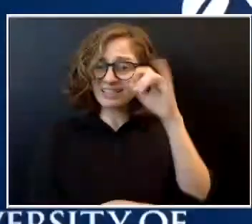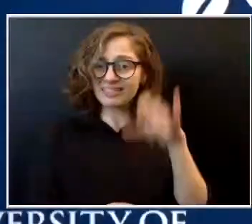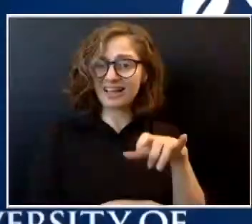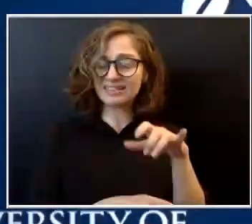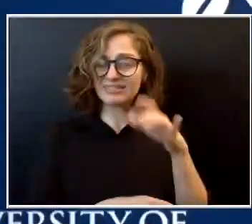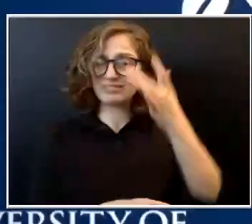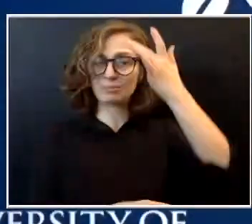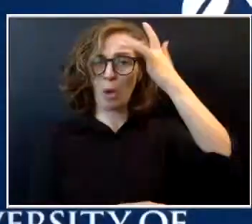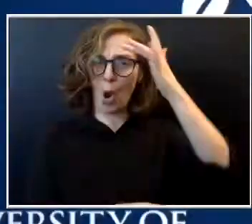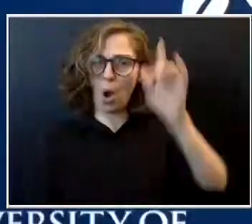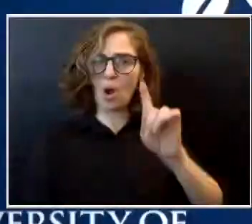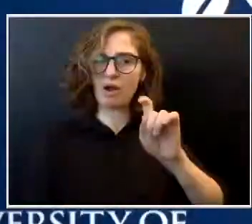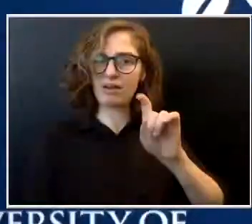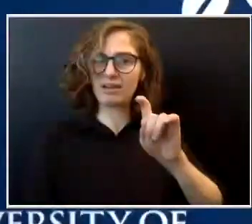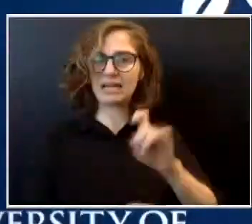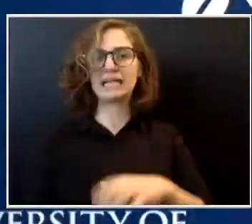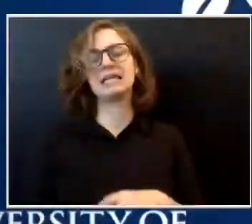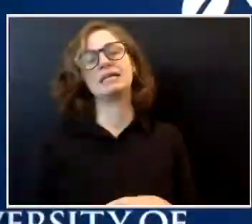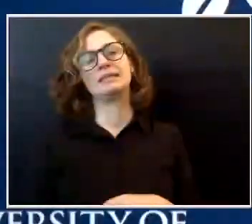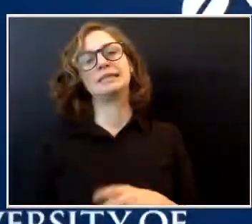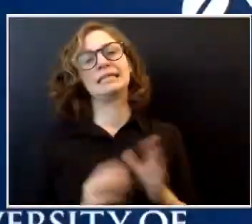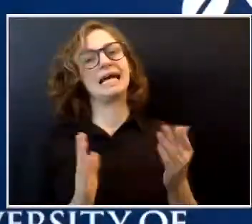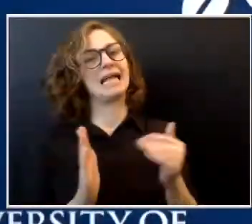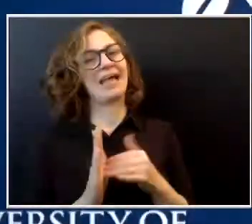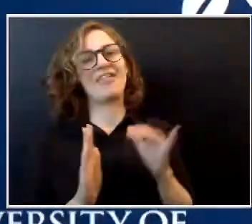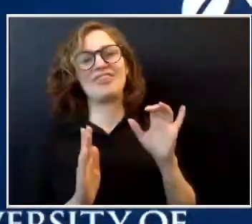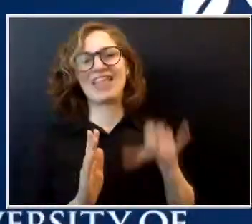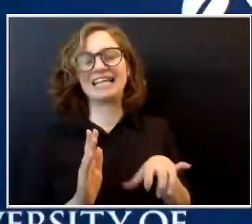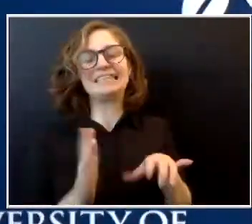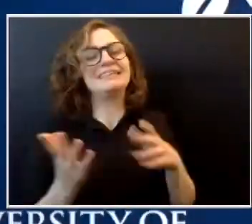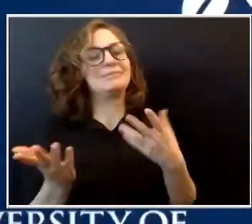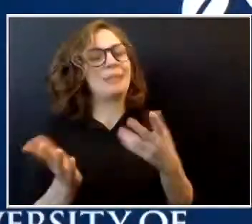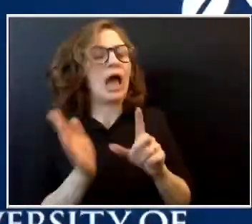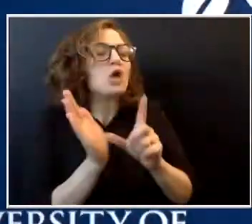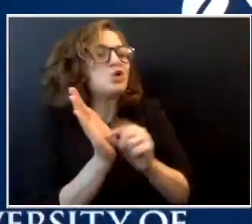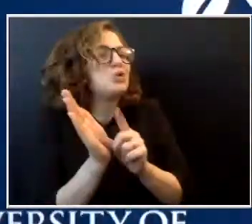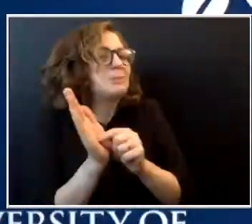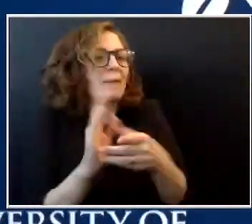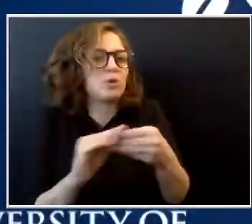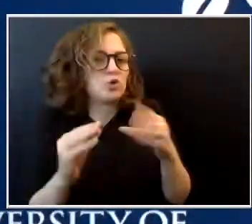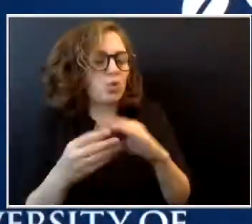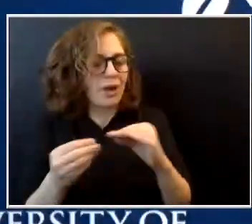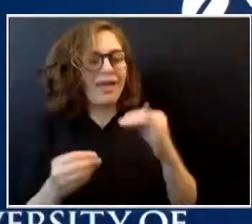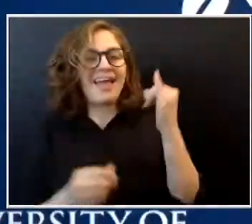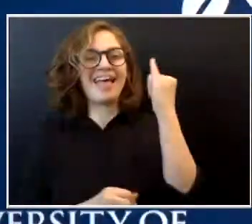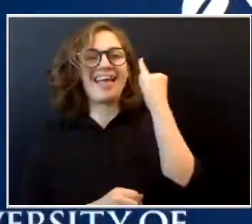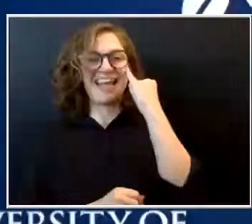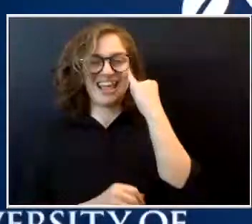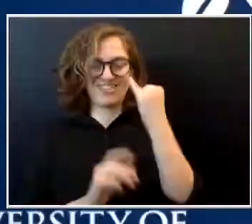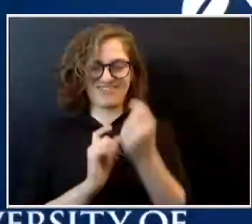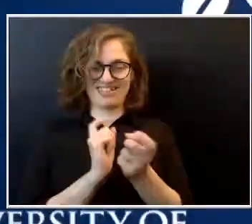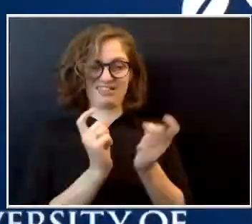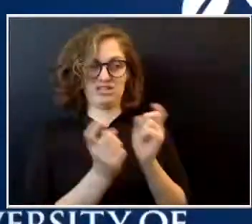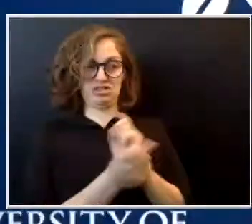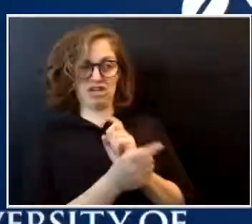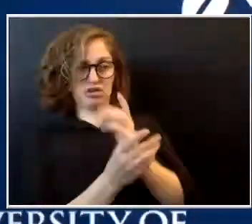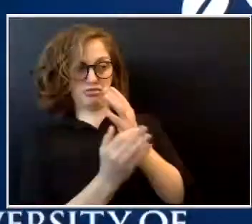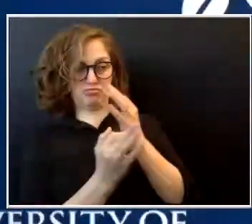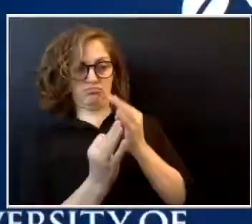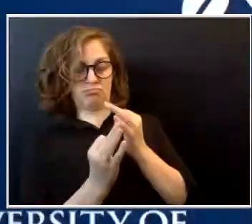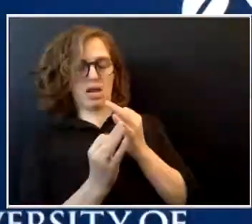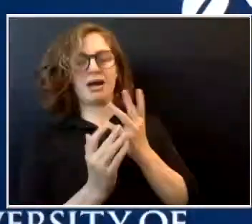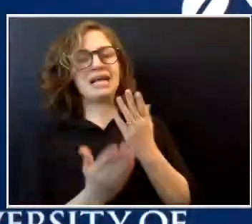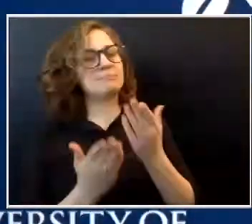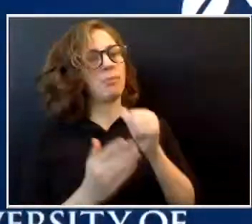is a scoop, just as you said. If there are changes made, it doesn't sound like it will be before April, so we are still waiting.